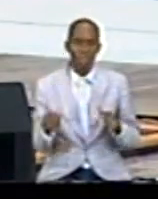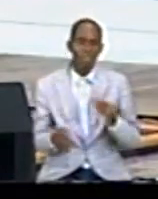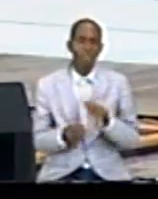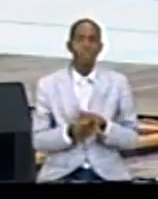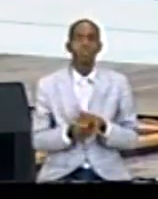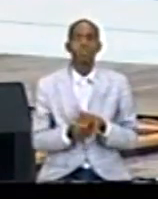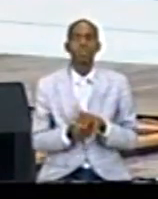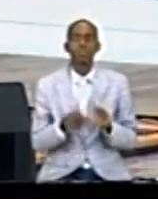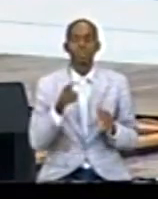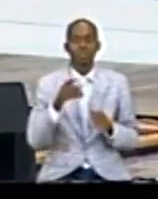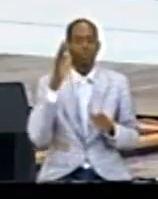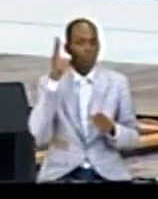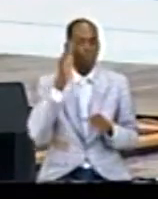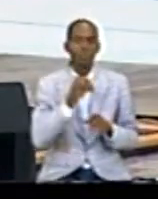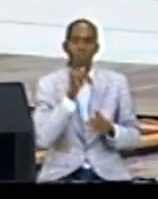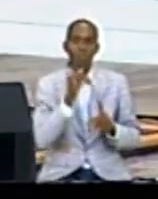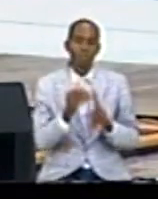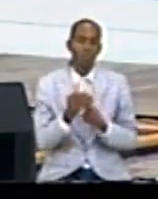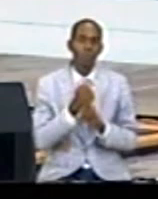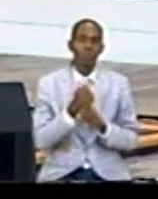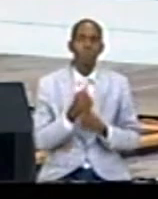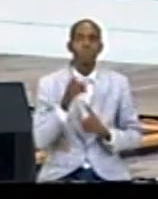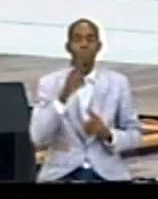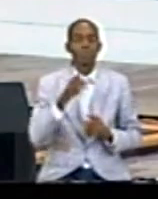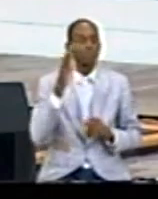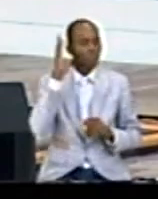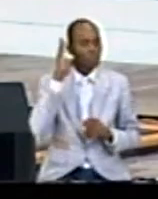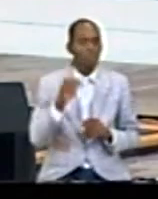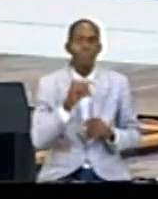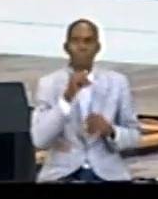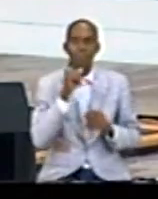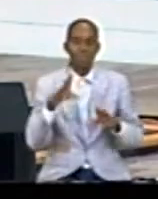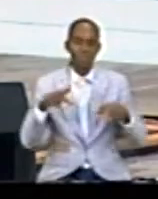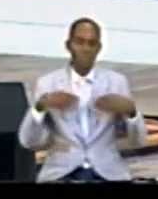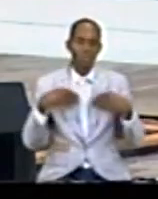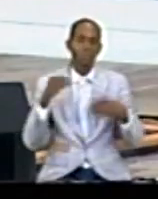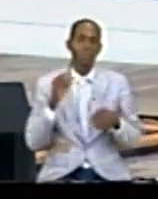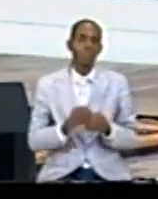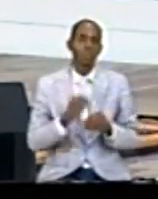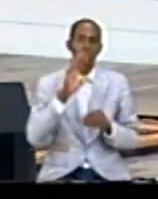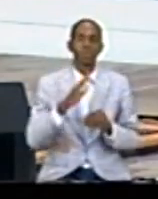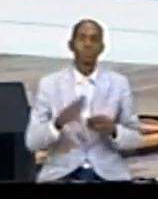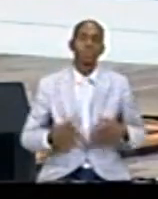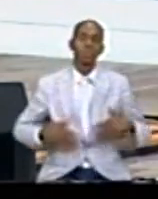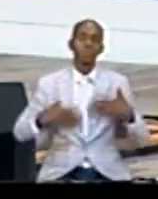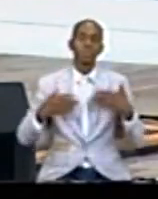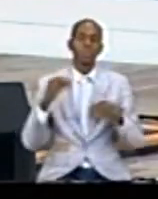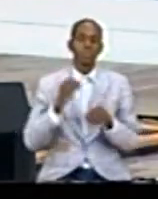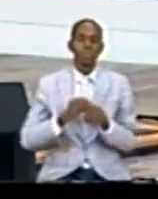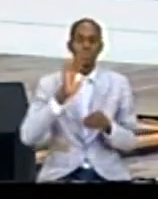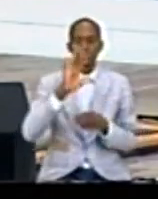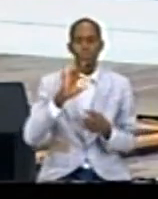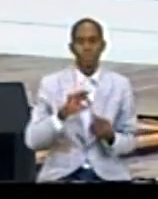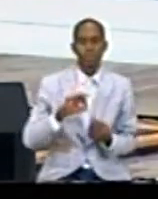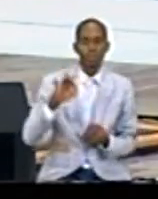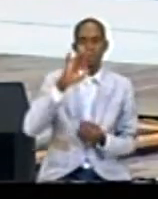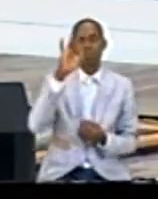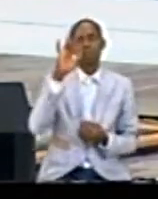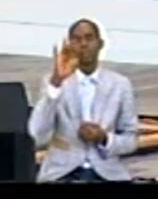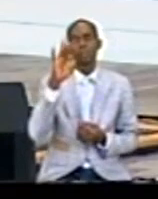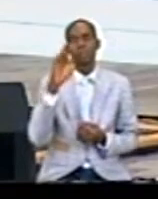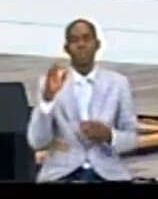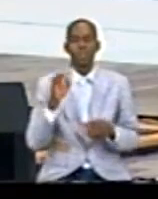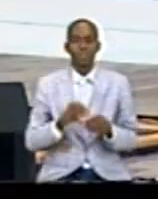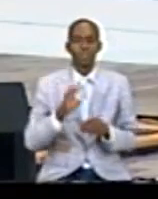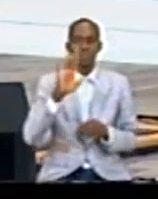you will not hold, you will not tolerate in your life, in your spirit, in